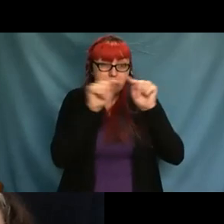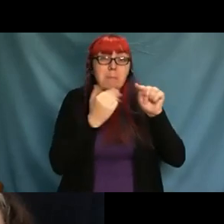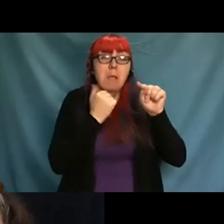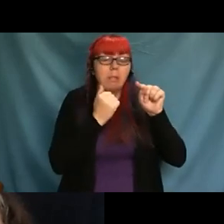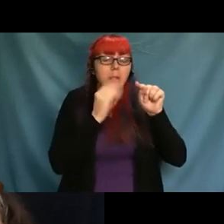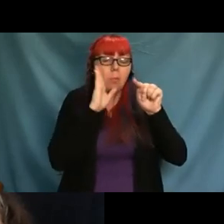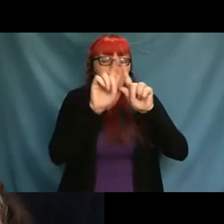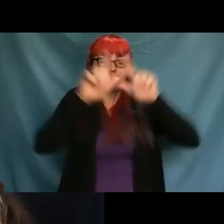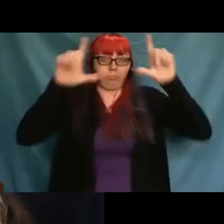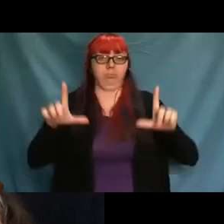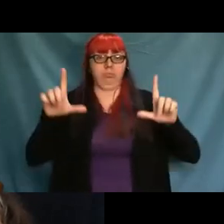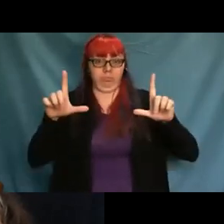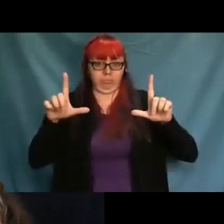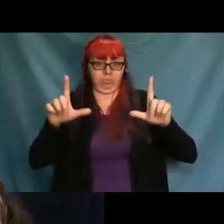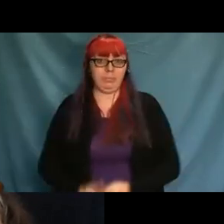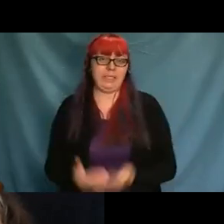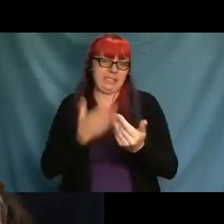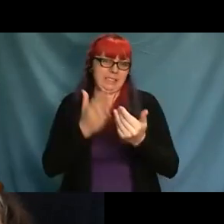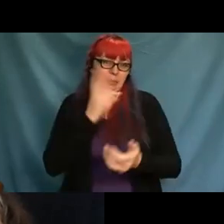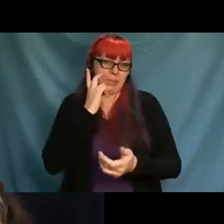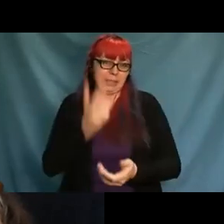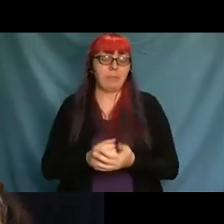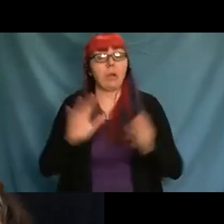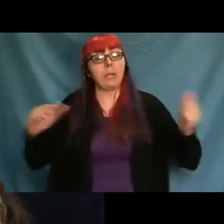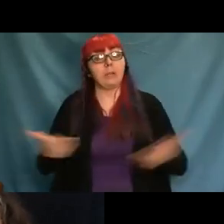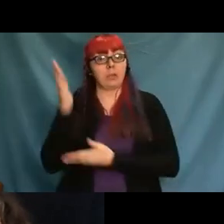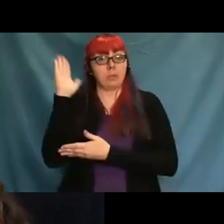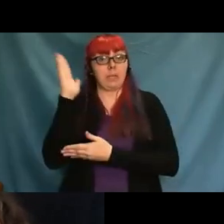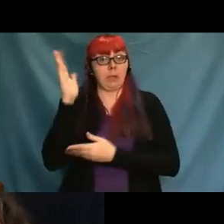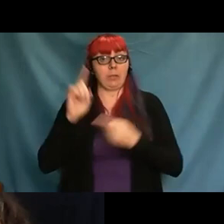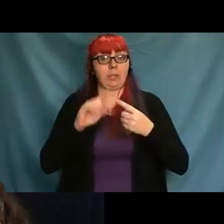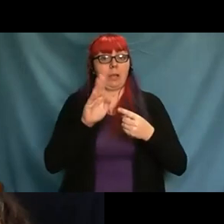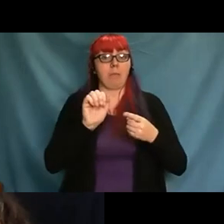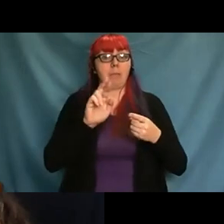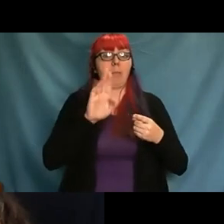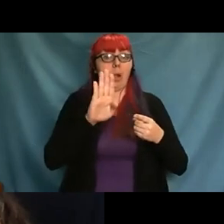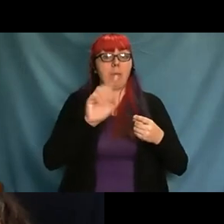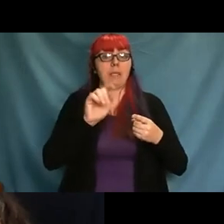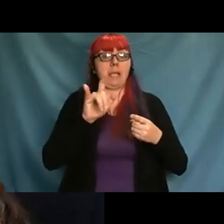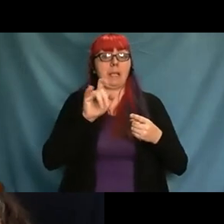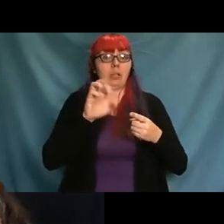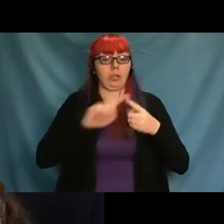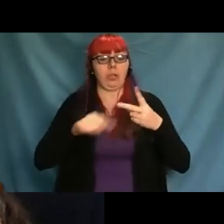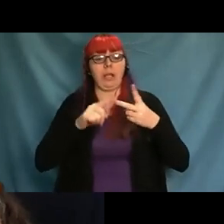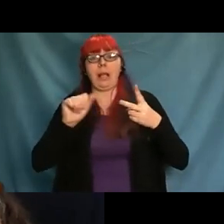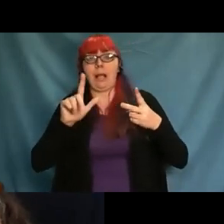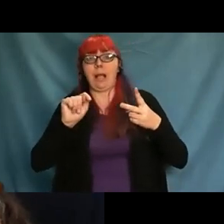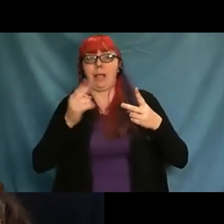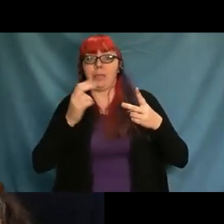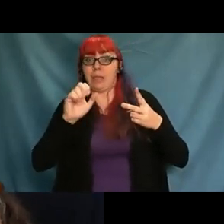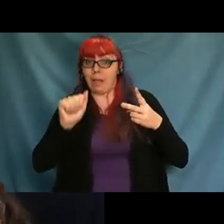So I'd like to introduce our speakers. We have Barb Taylor, Althea Manasan, and Sage Lovell joining us today to